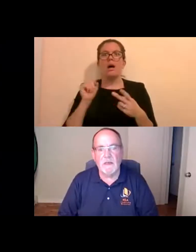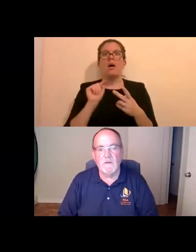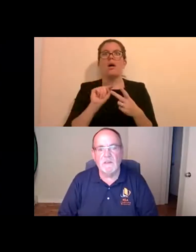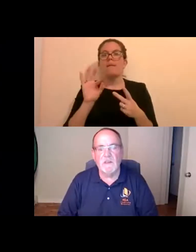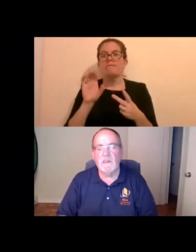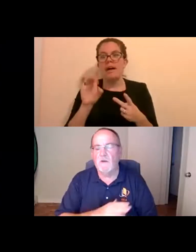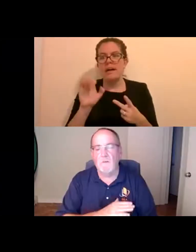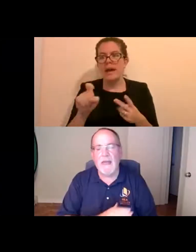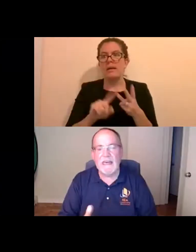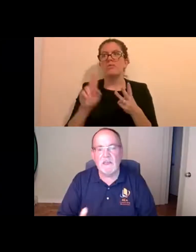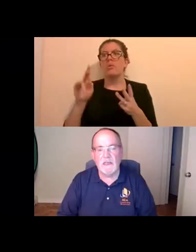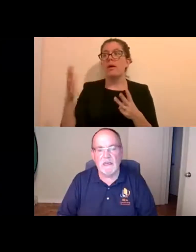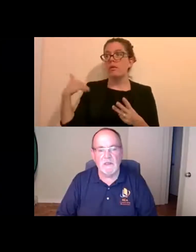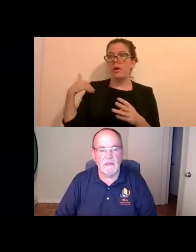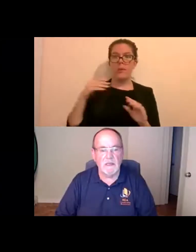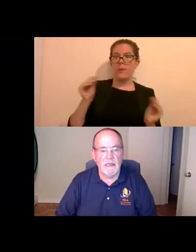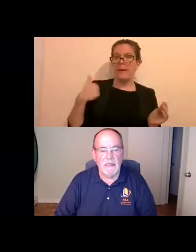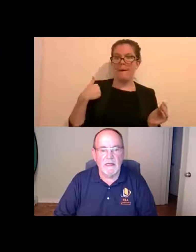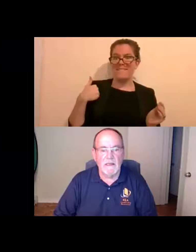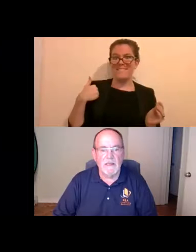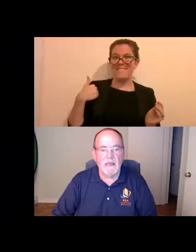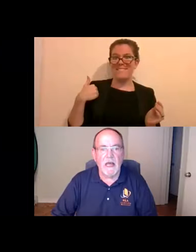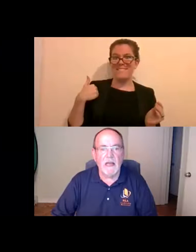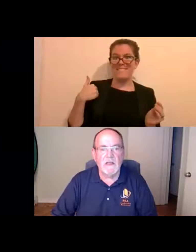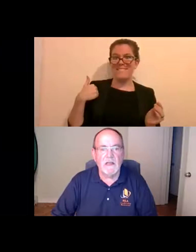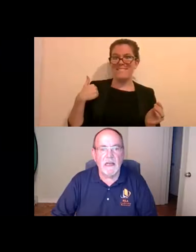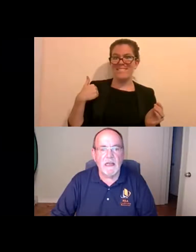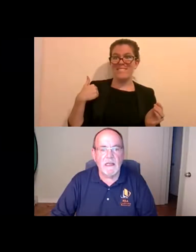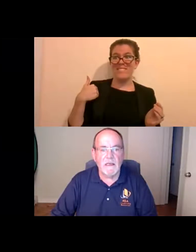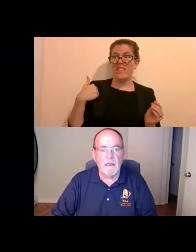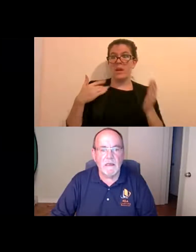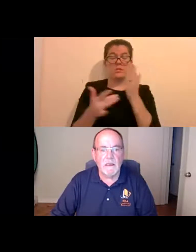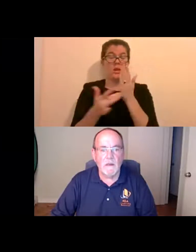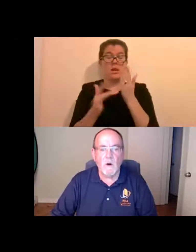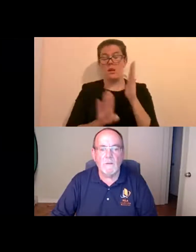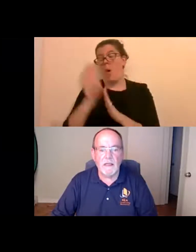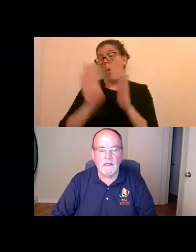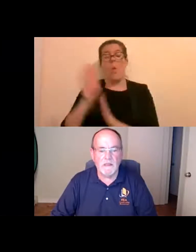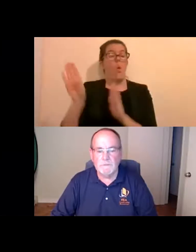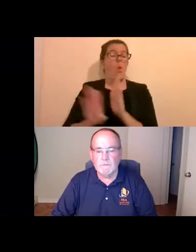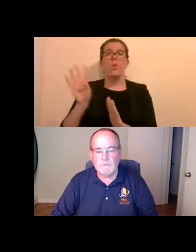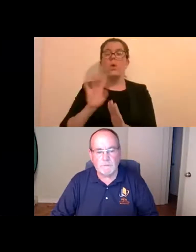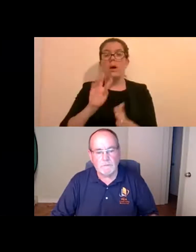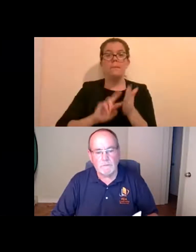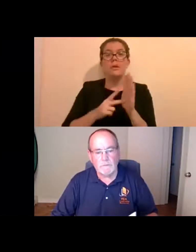places. But it was just this dramatic change in technology and the workplace.